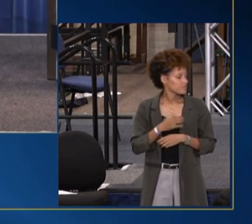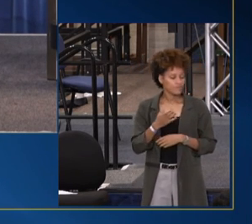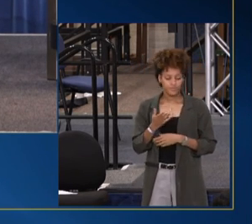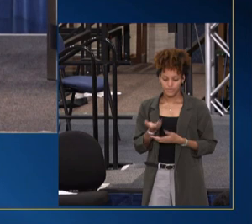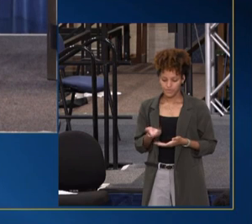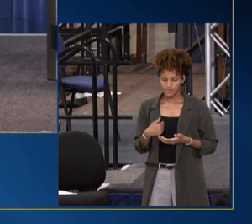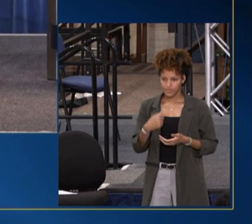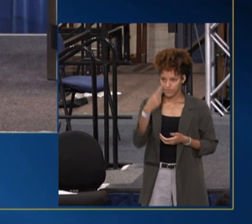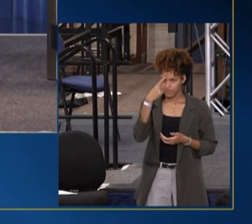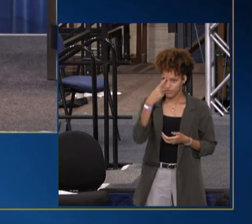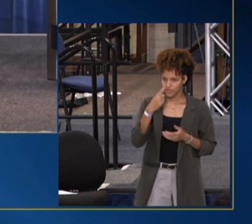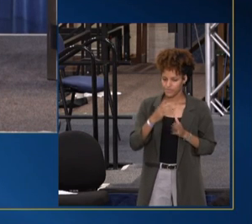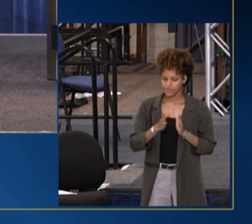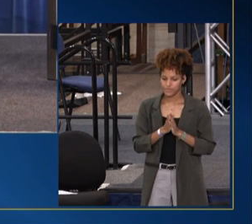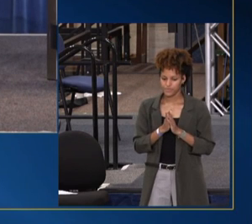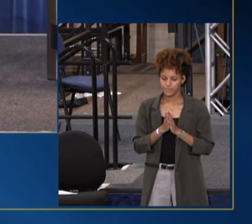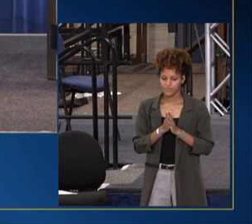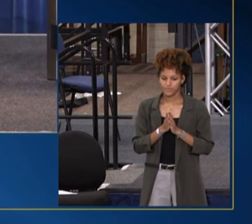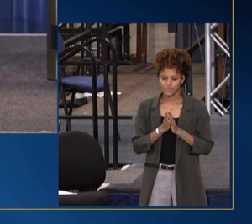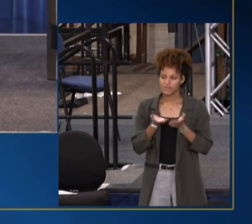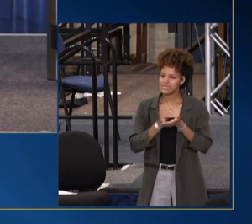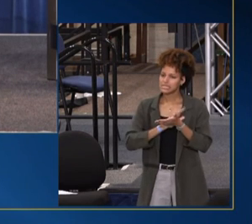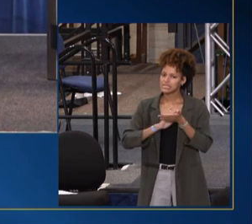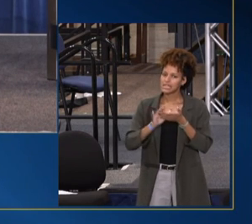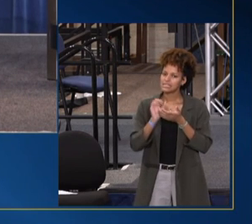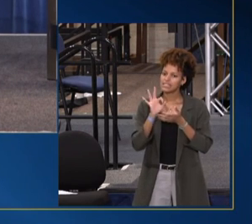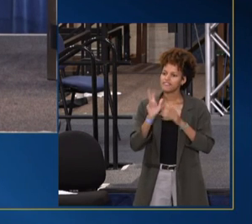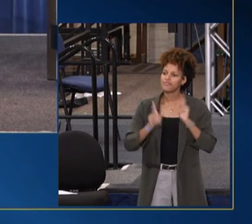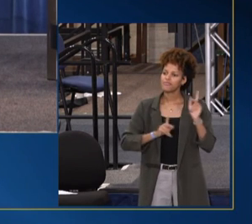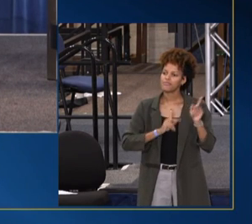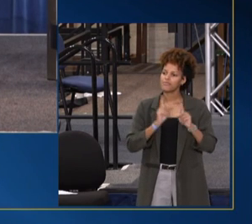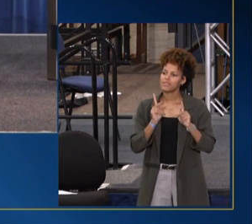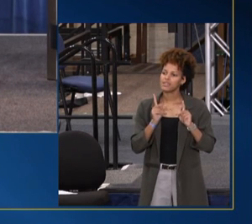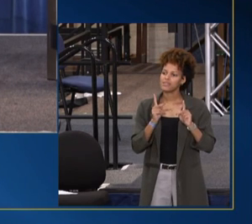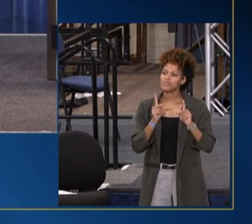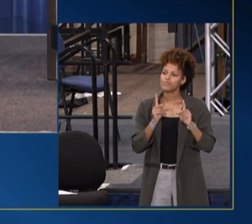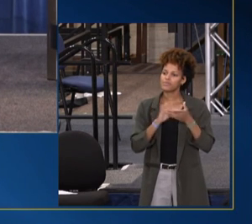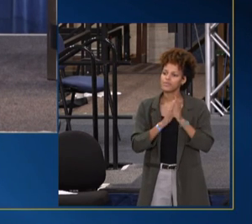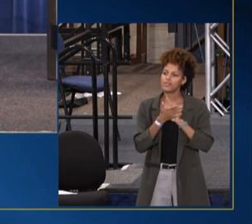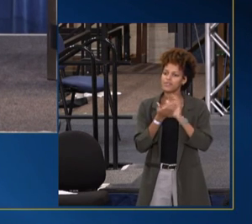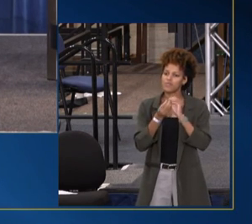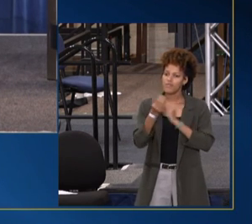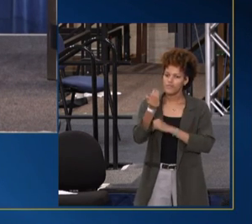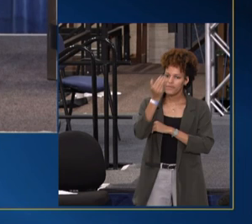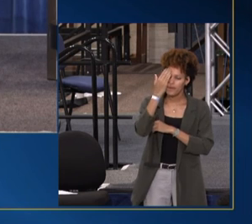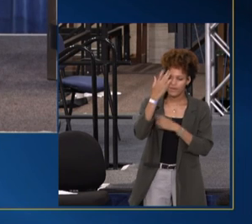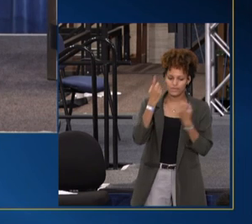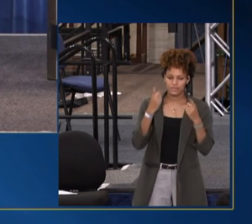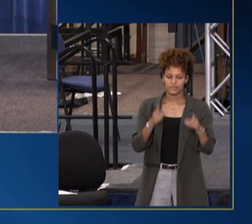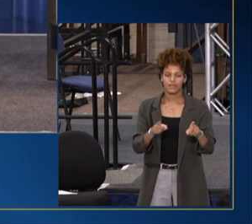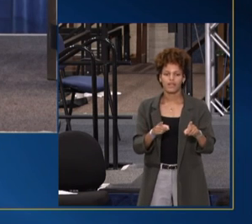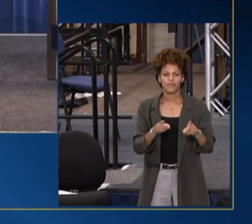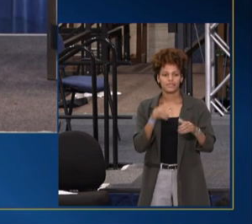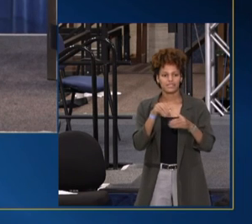I think it would be nice if people are aware of what's going on